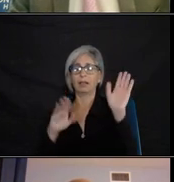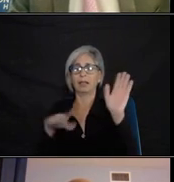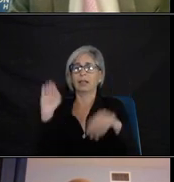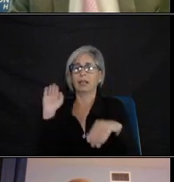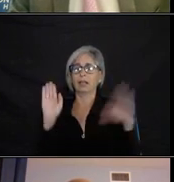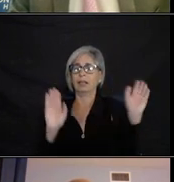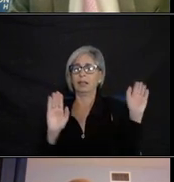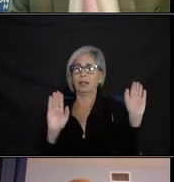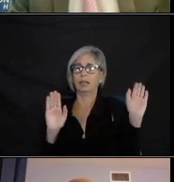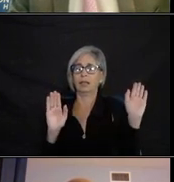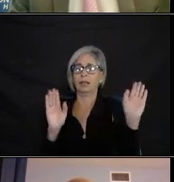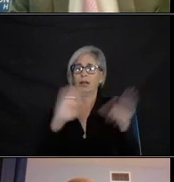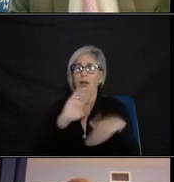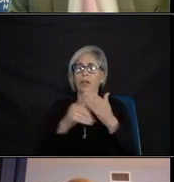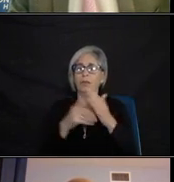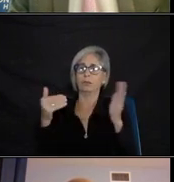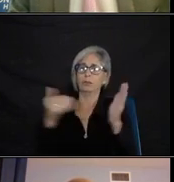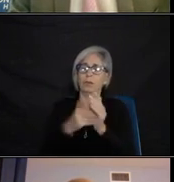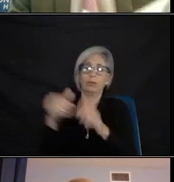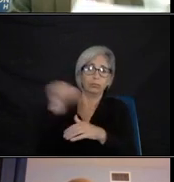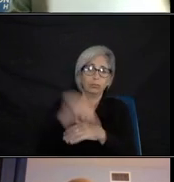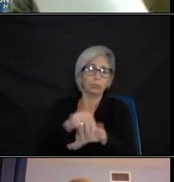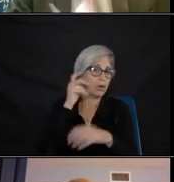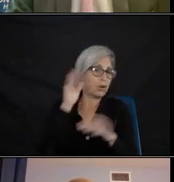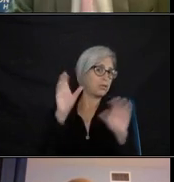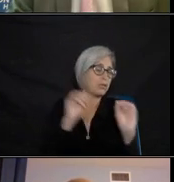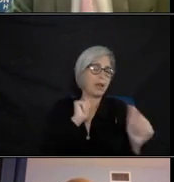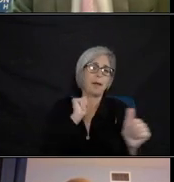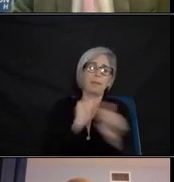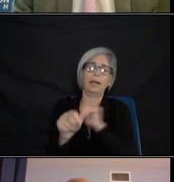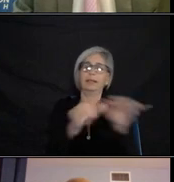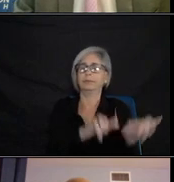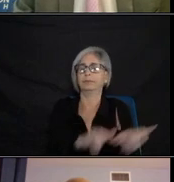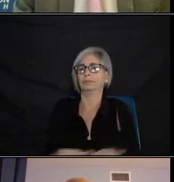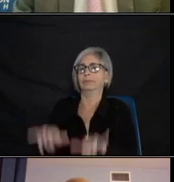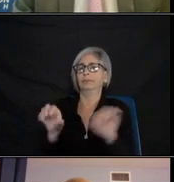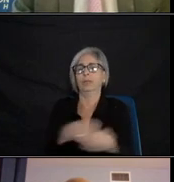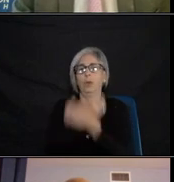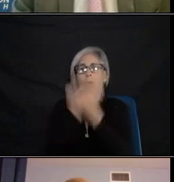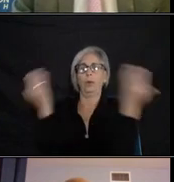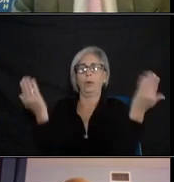Aye. Aye. All those opposed? Hearing none, motion passes unanimously.